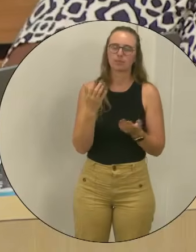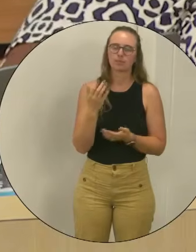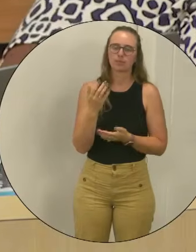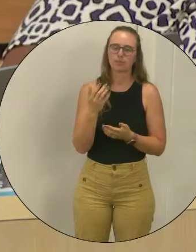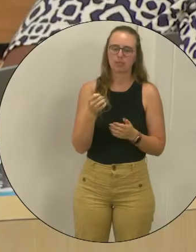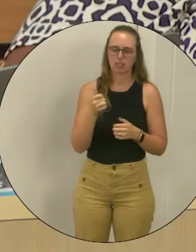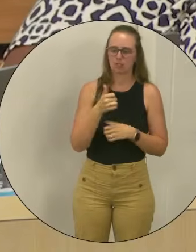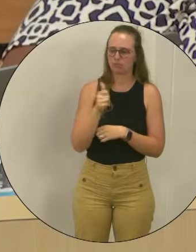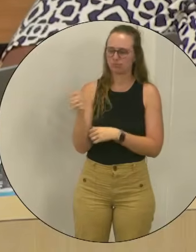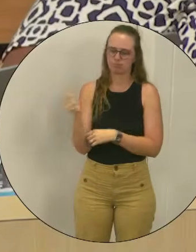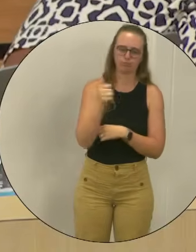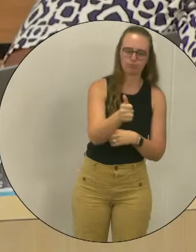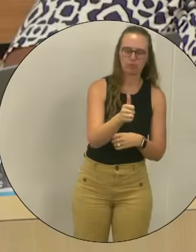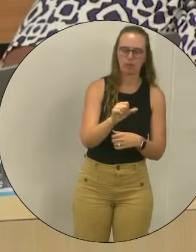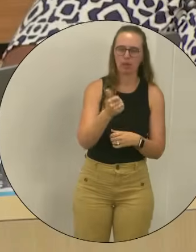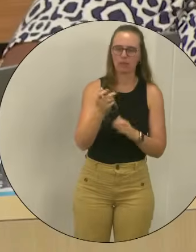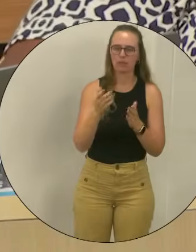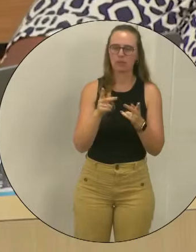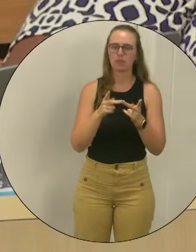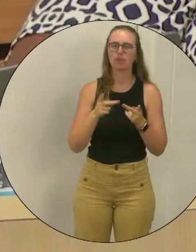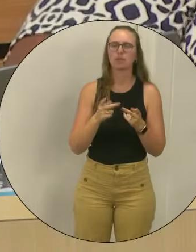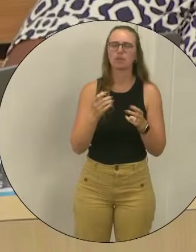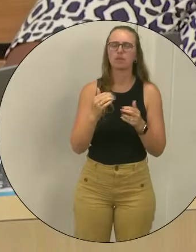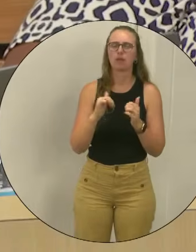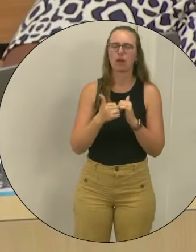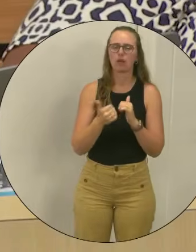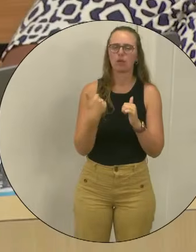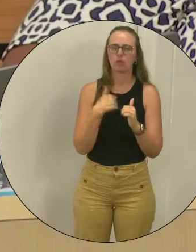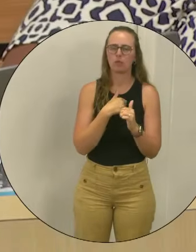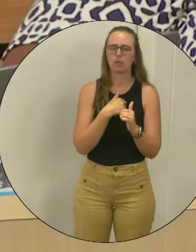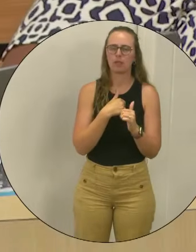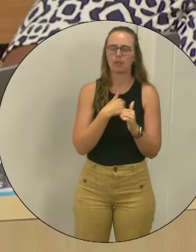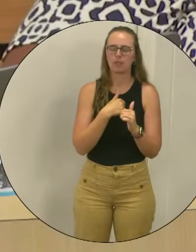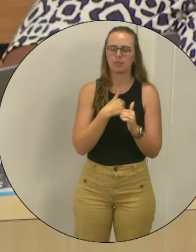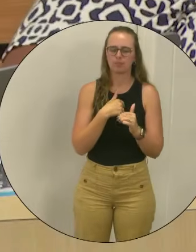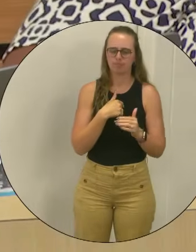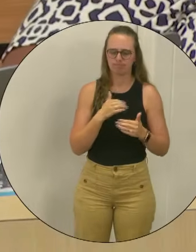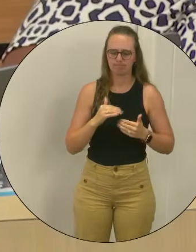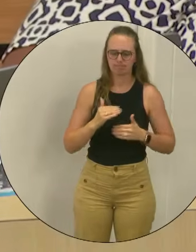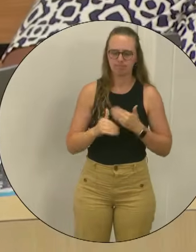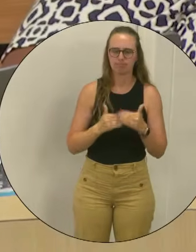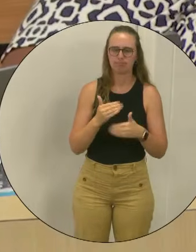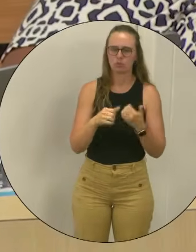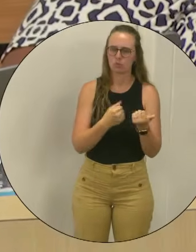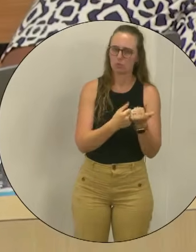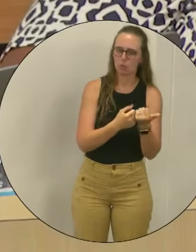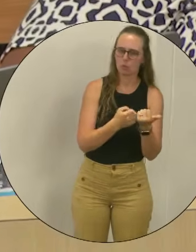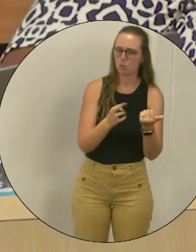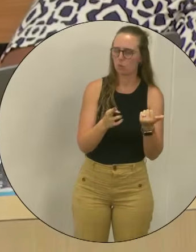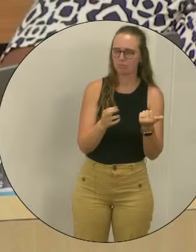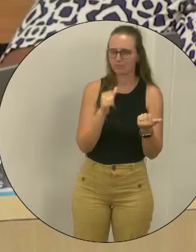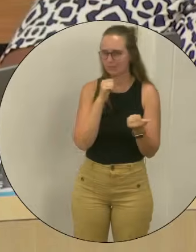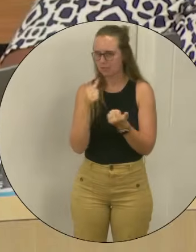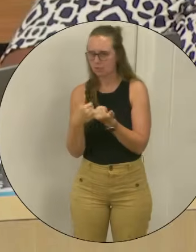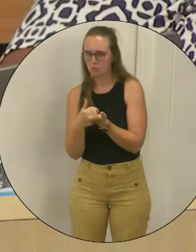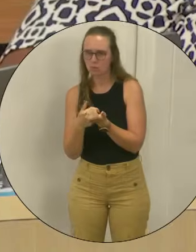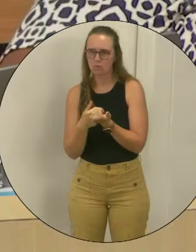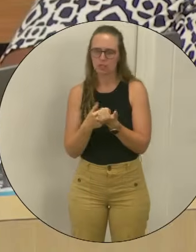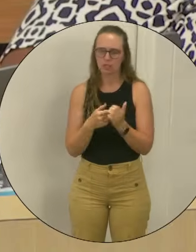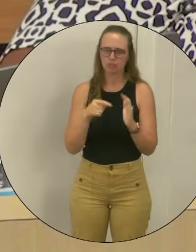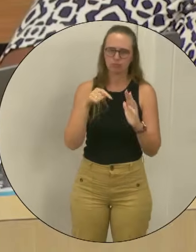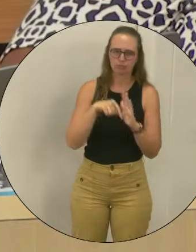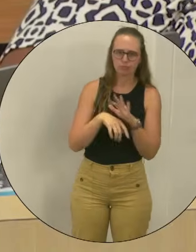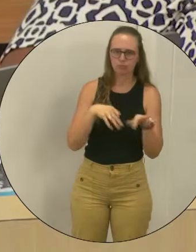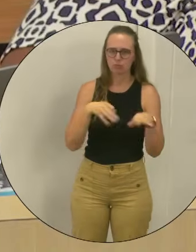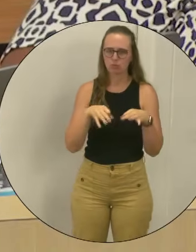inputted somewhere else. How do we, go about that, about supporting or not supporting, or kind of going into details and making